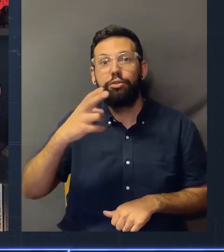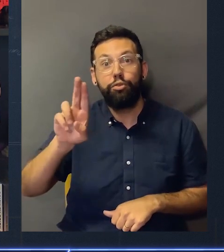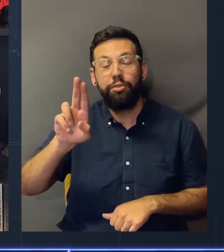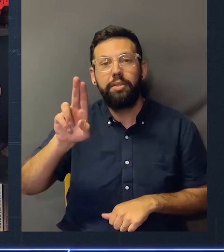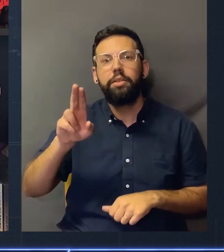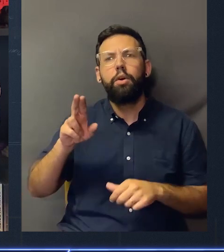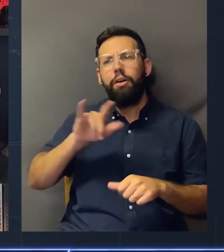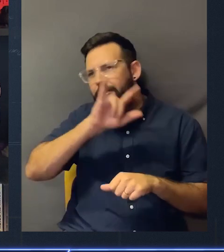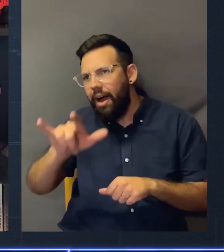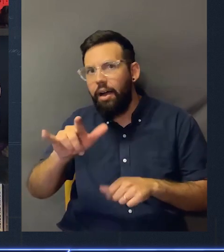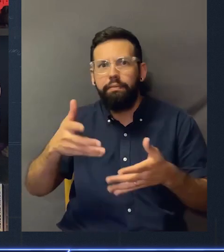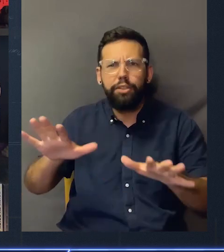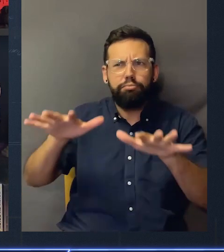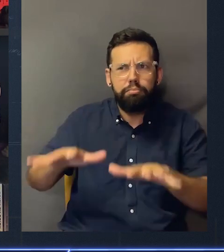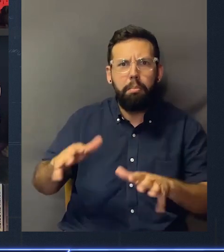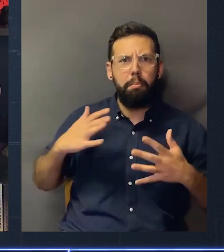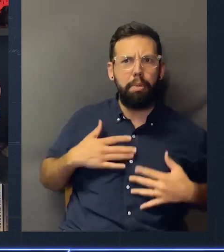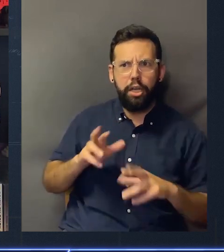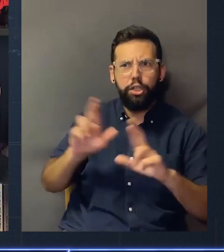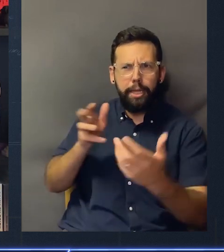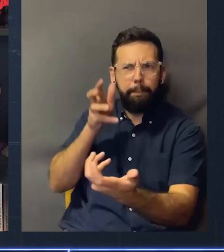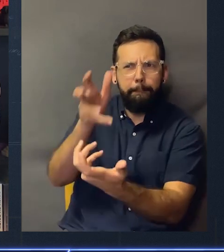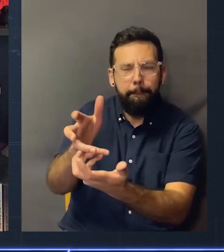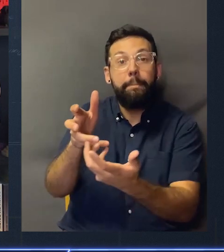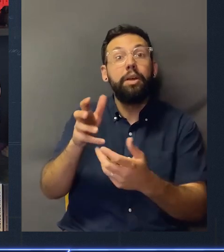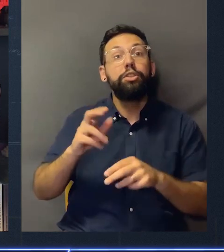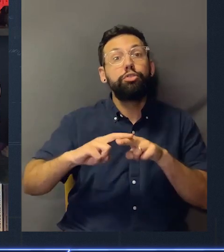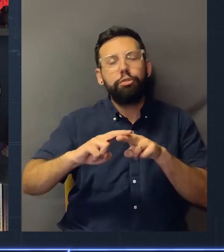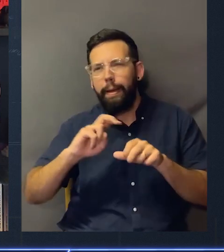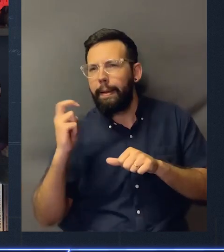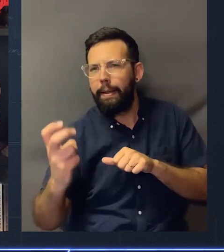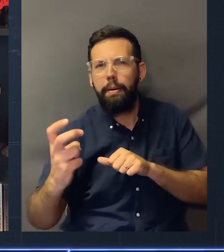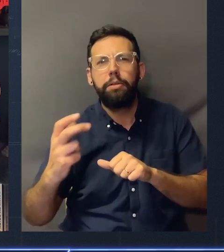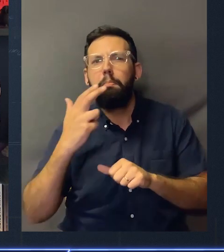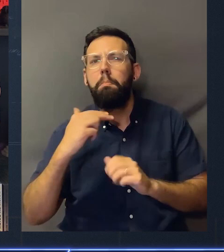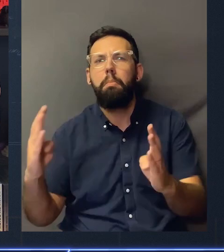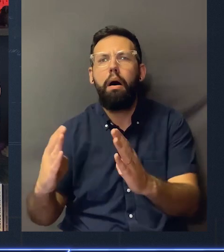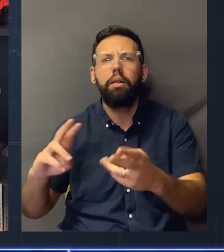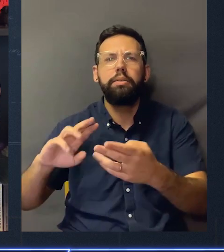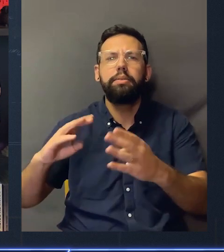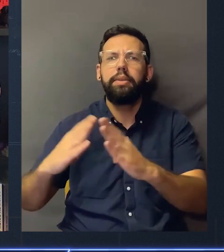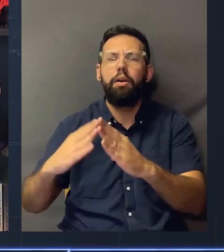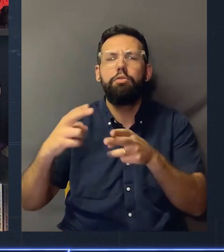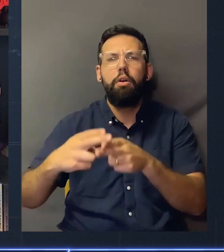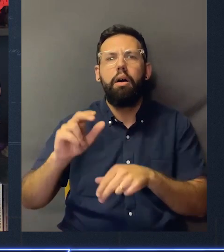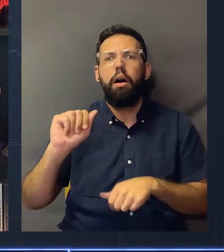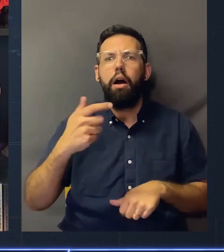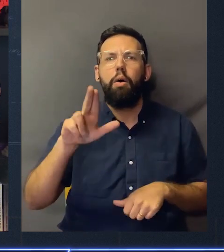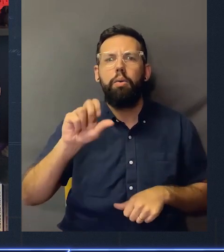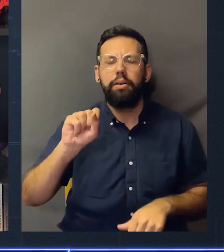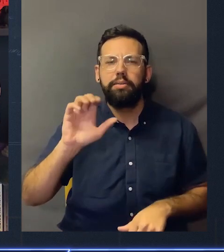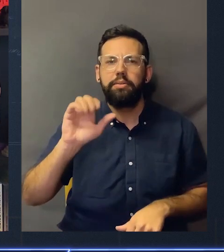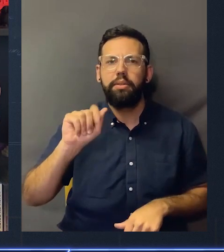flight, we've acclimated. We take a train to the base of Machu Picchu, to this cool little town called Aguas Calientes.